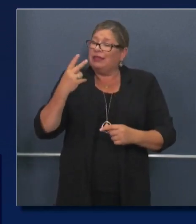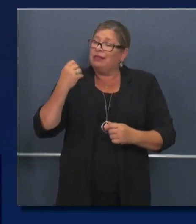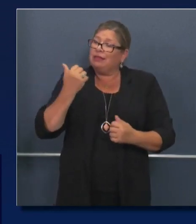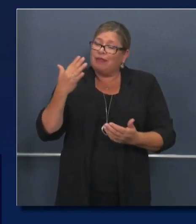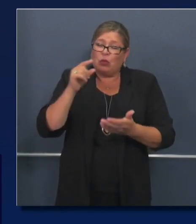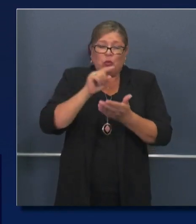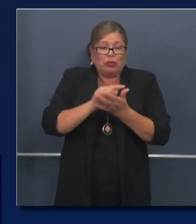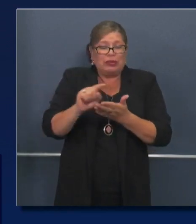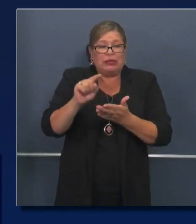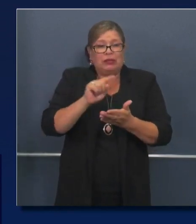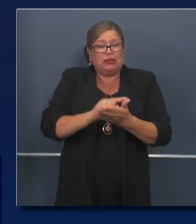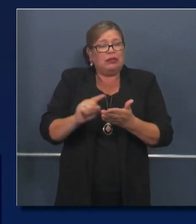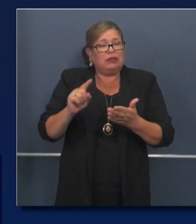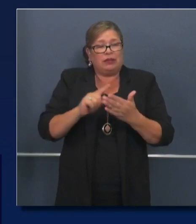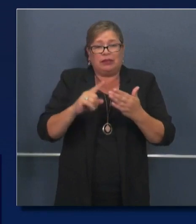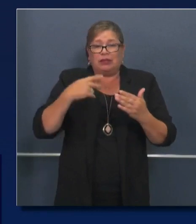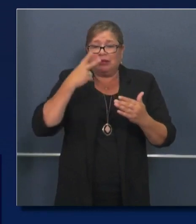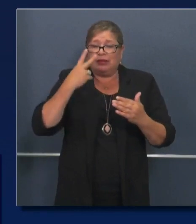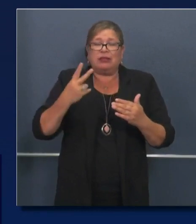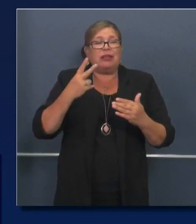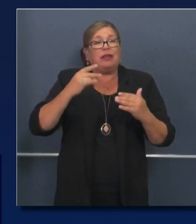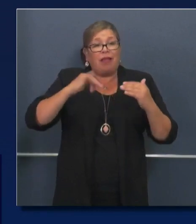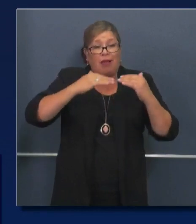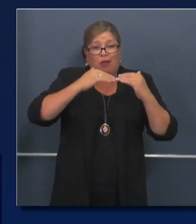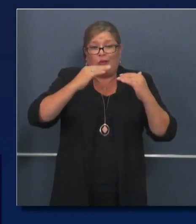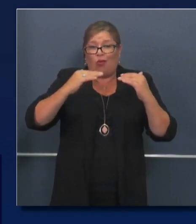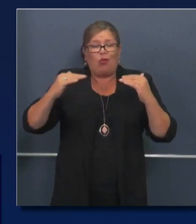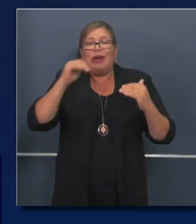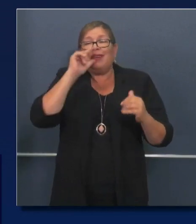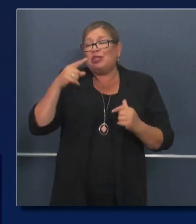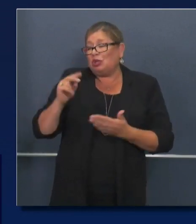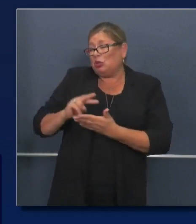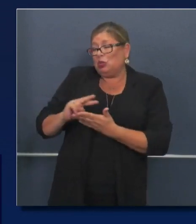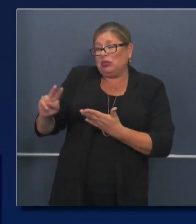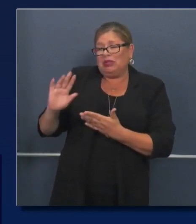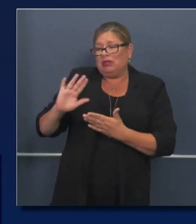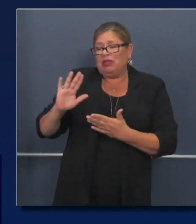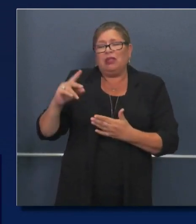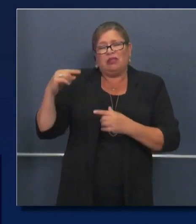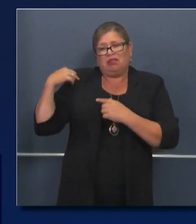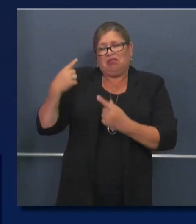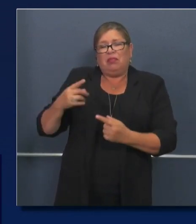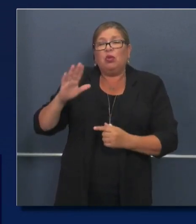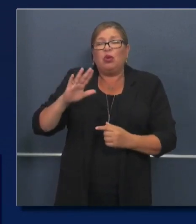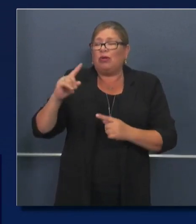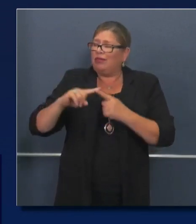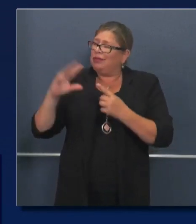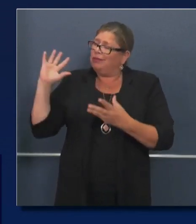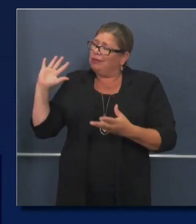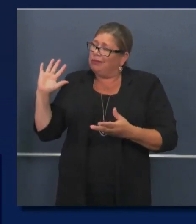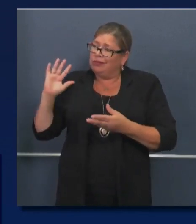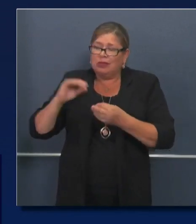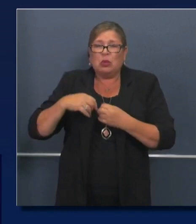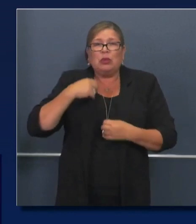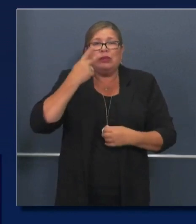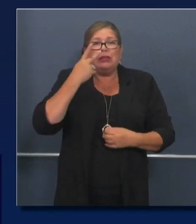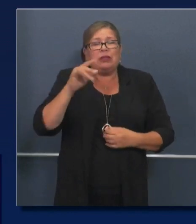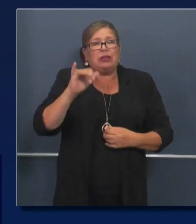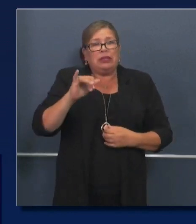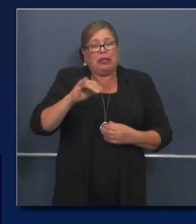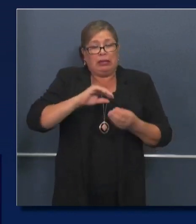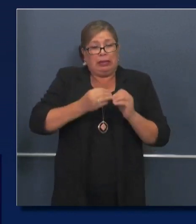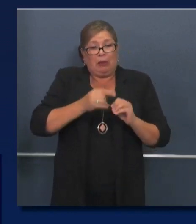and weeks and weeks, well beyond just 14 days, where hospitalization rates have remained fairly